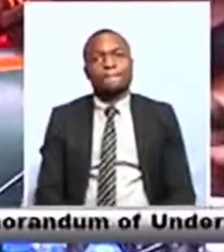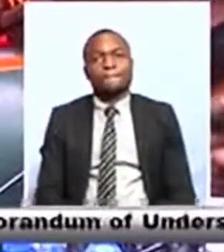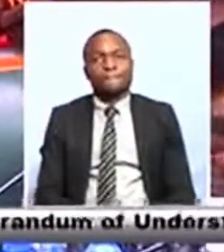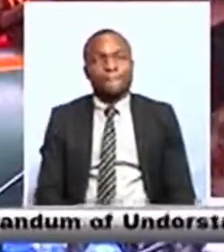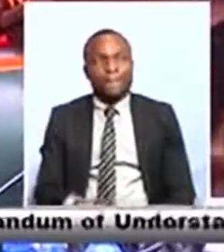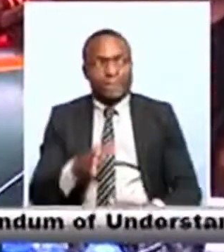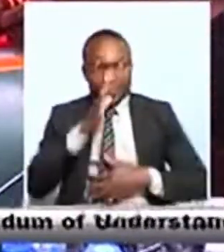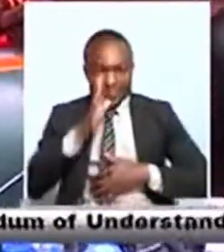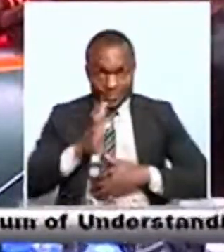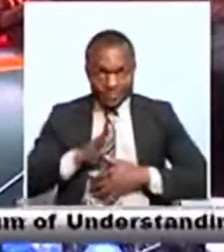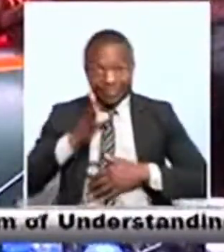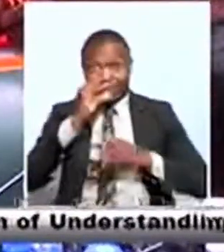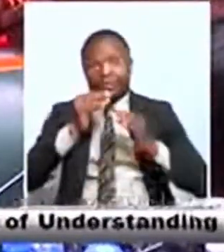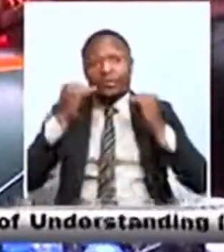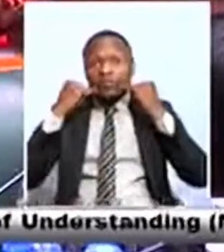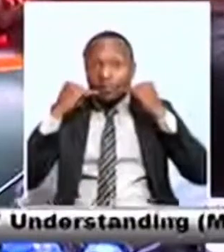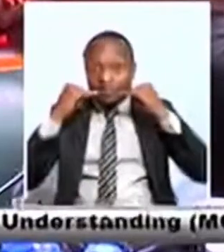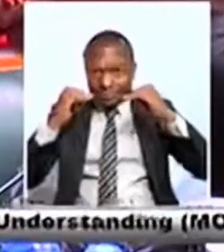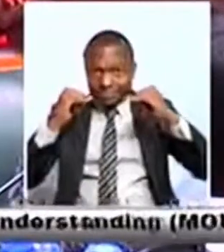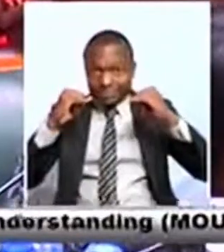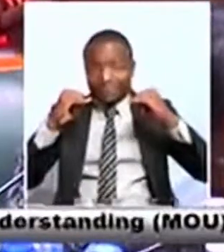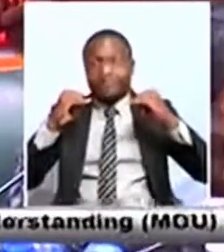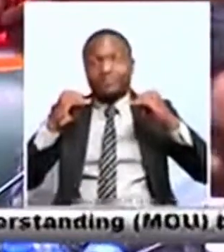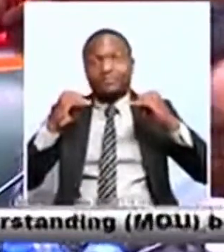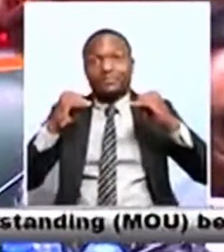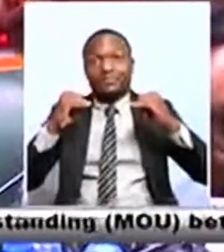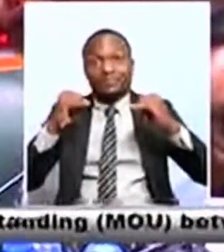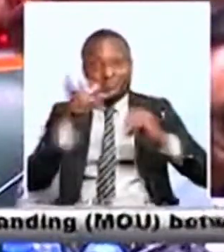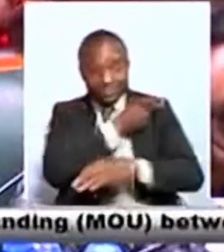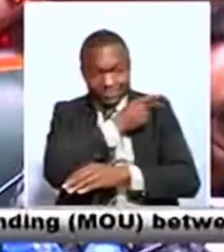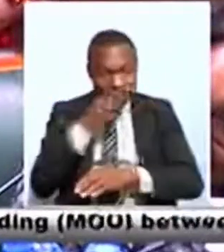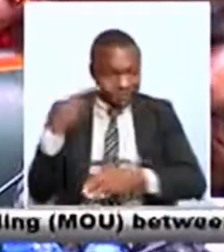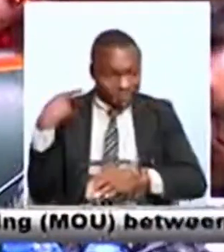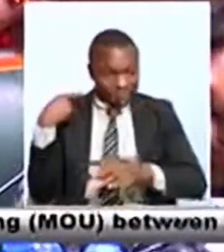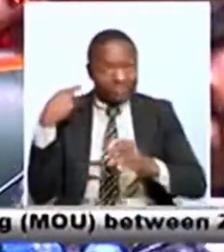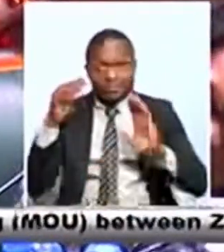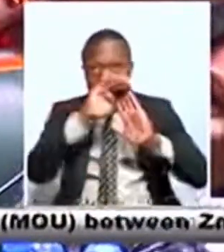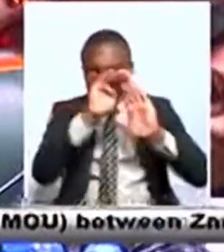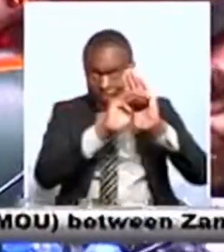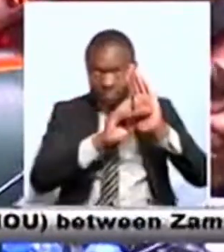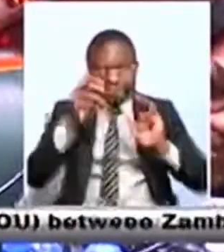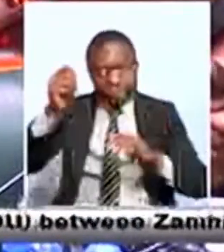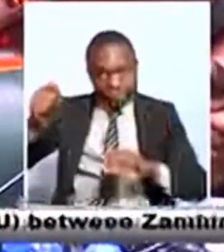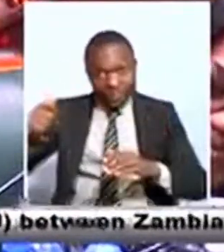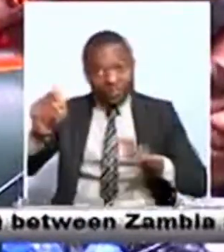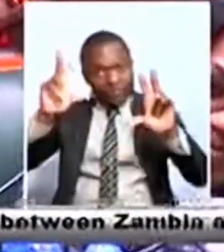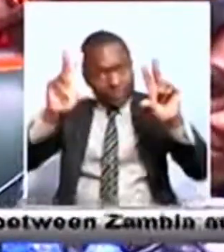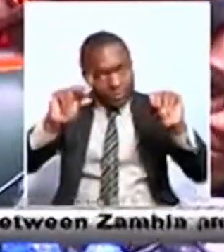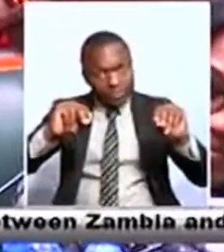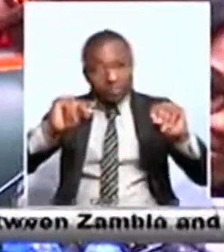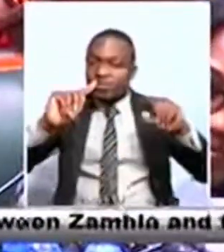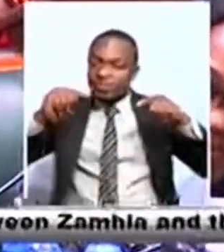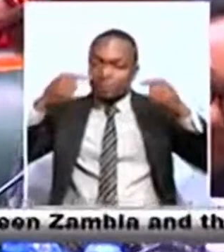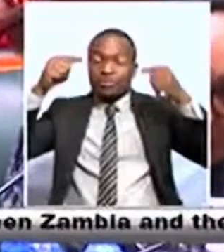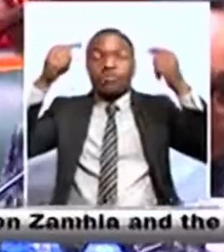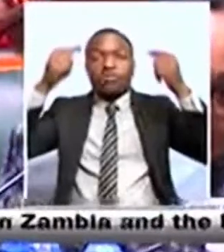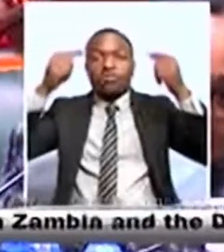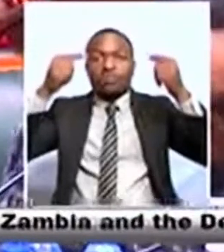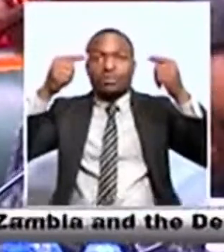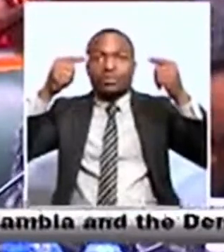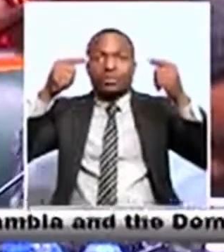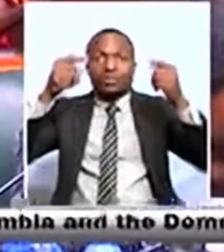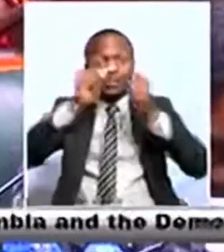Madam Speaker, I wish to inform the House as follows. A, no progress has been made towards